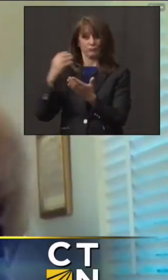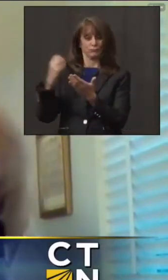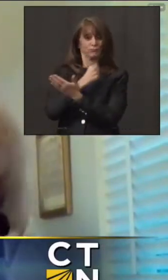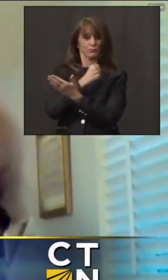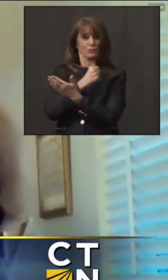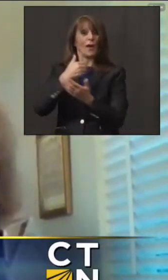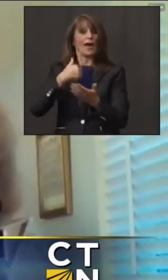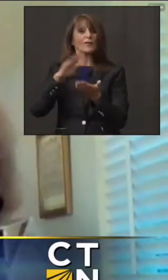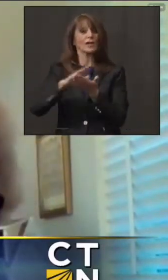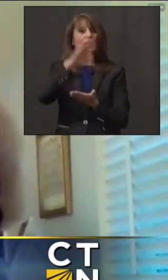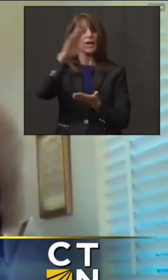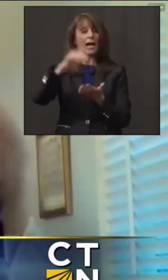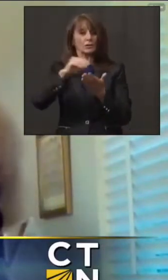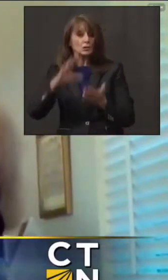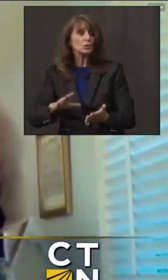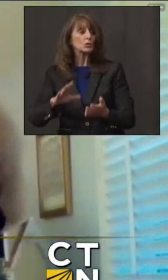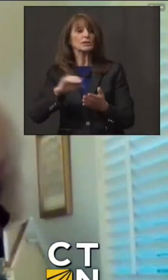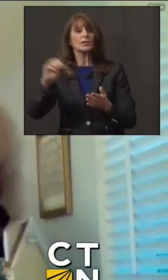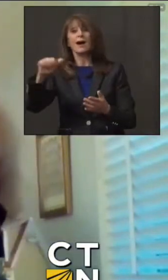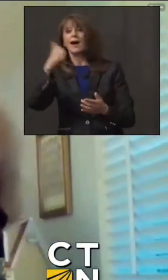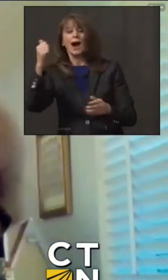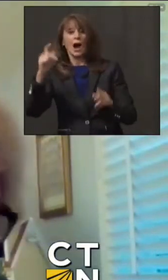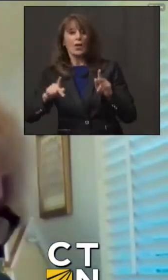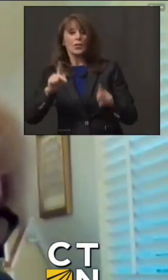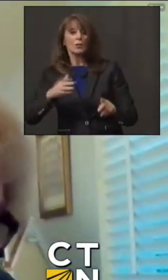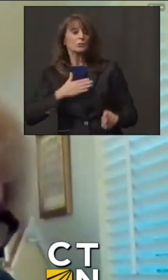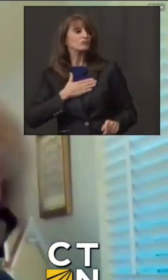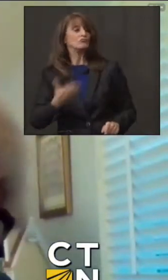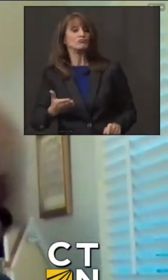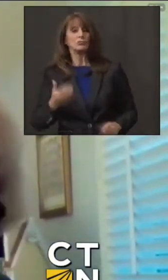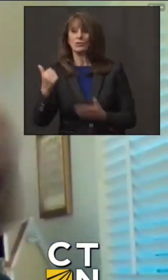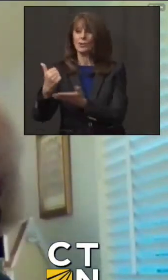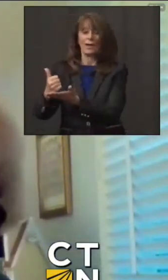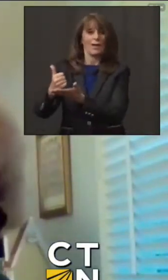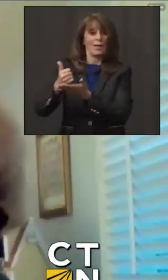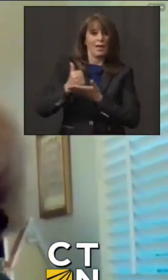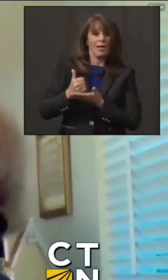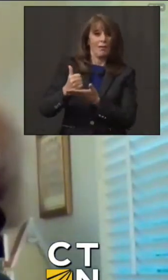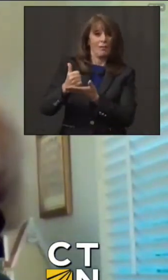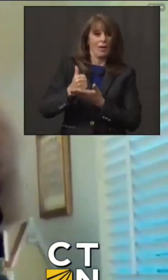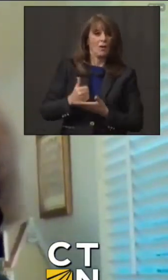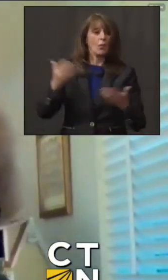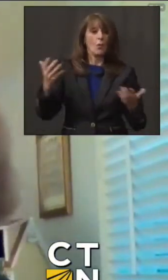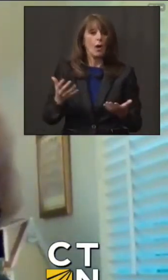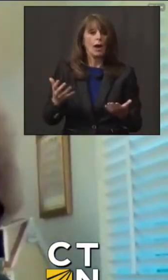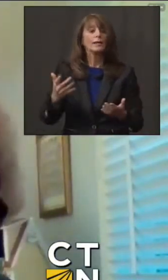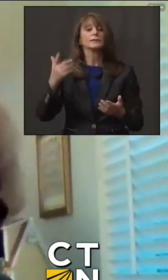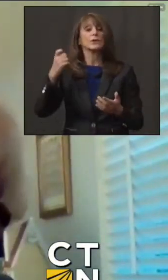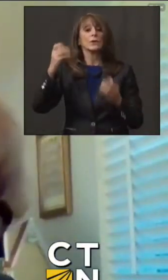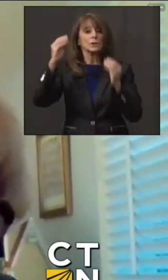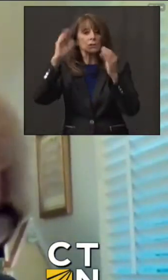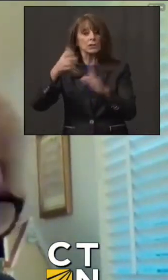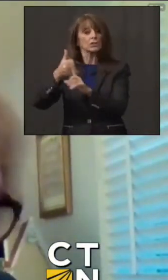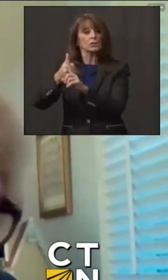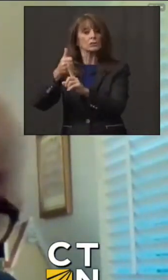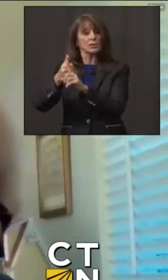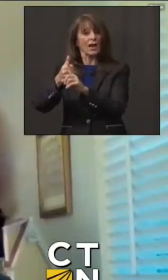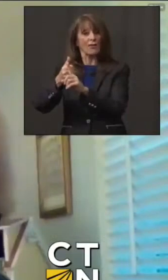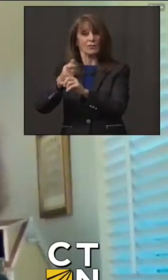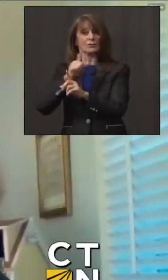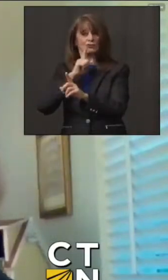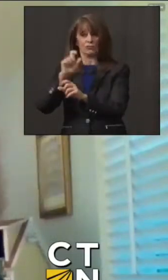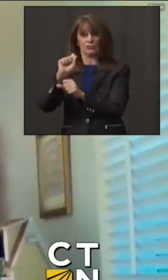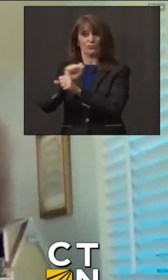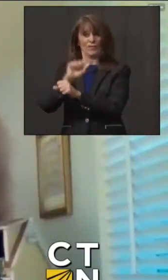college students and others that can help us out so that the teacher who is the assigned